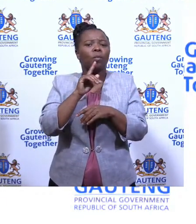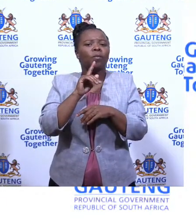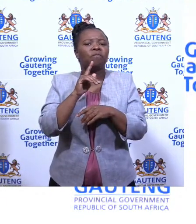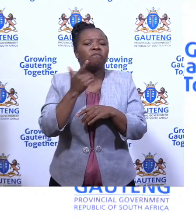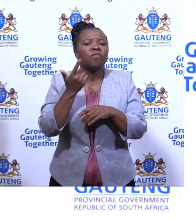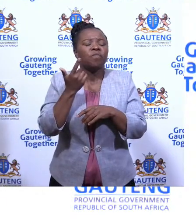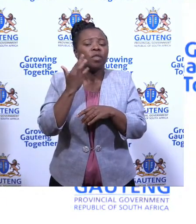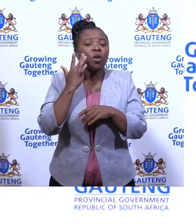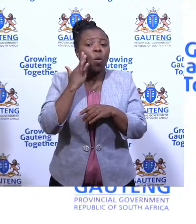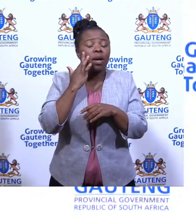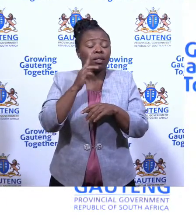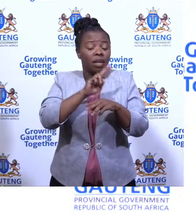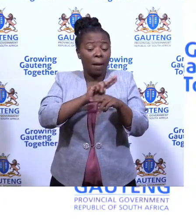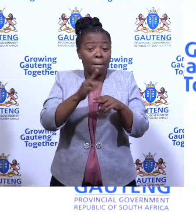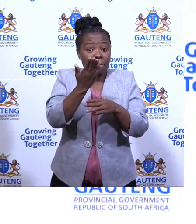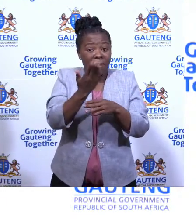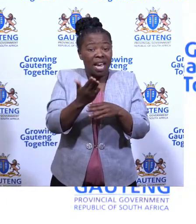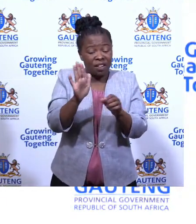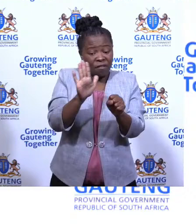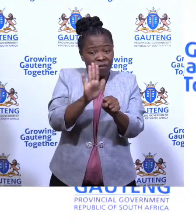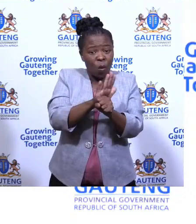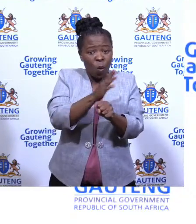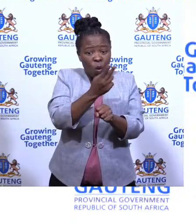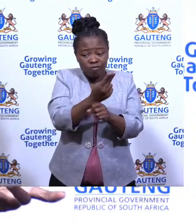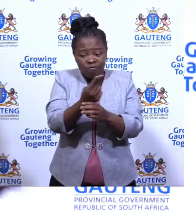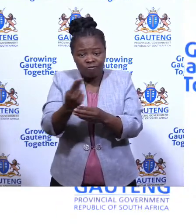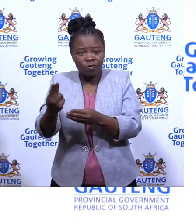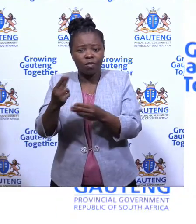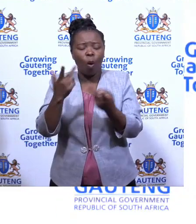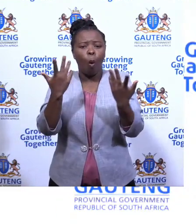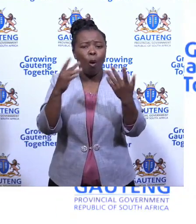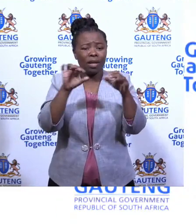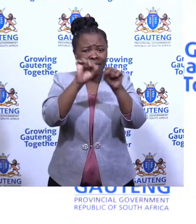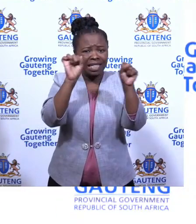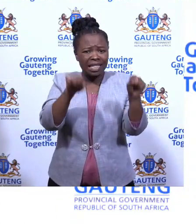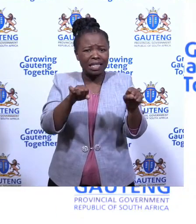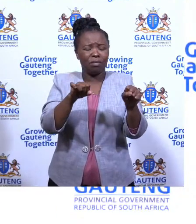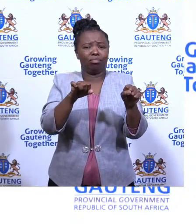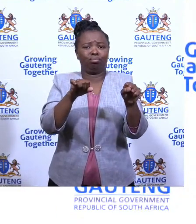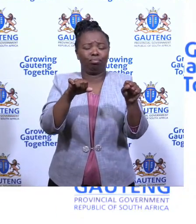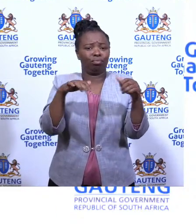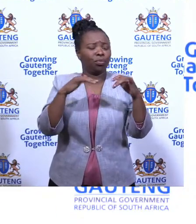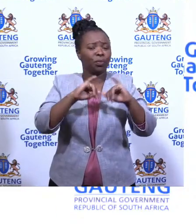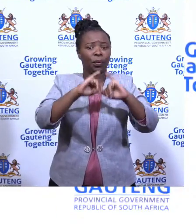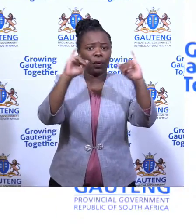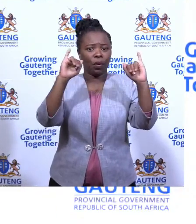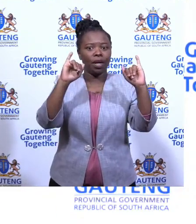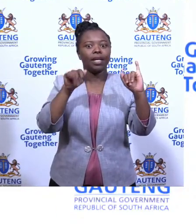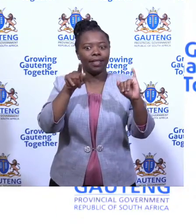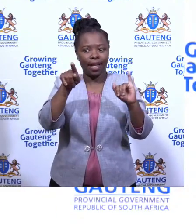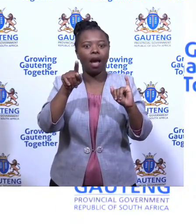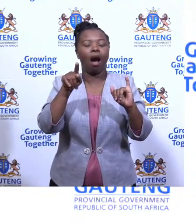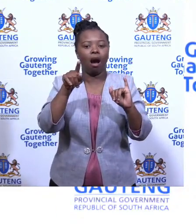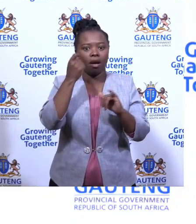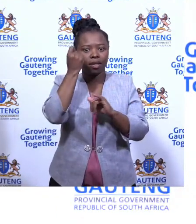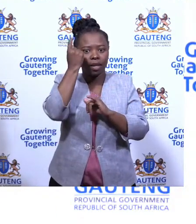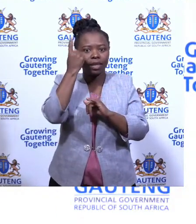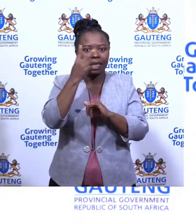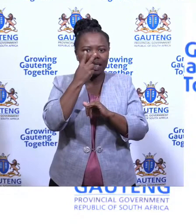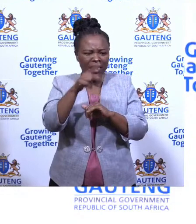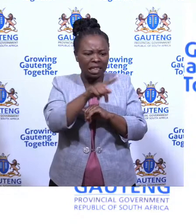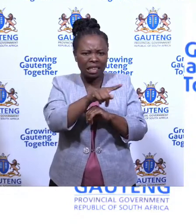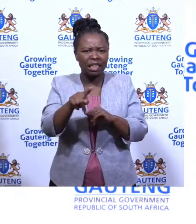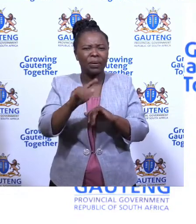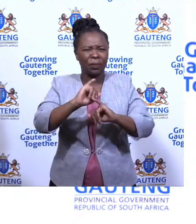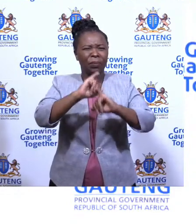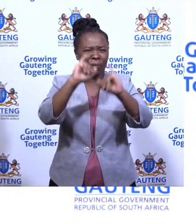getting full, or when the system is getting overwhelmed. They feel it and they see it. When the resource